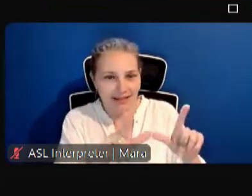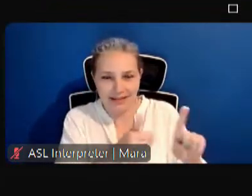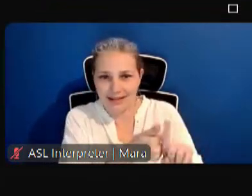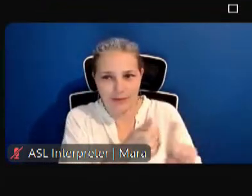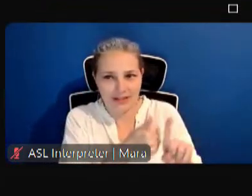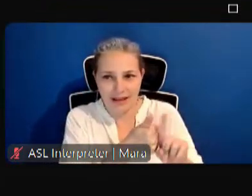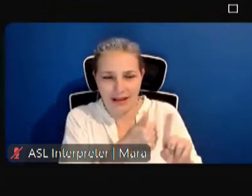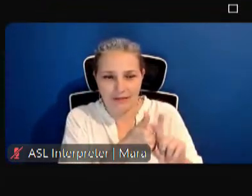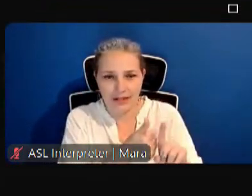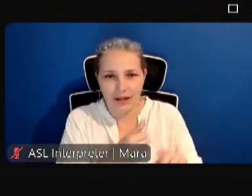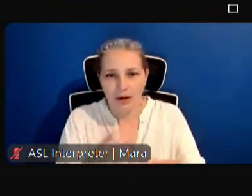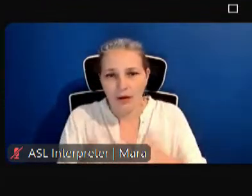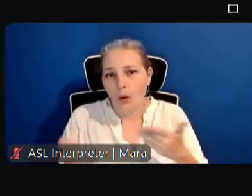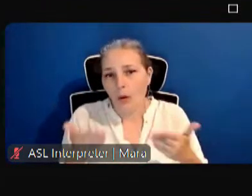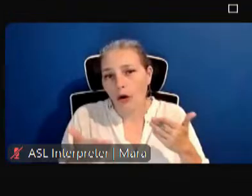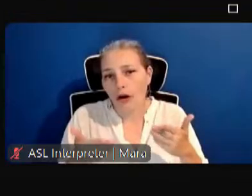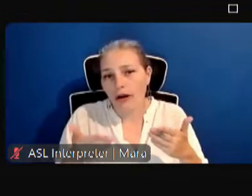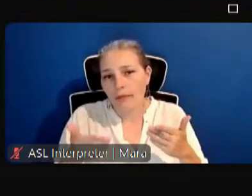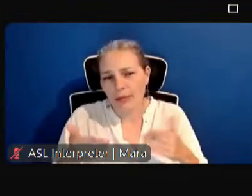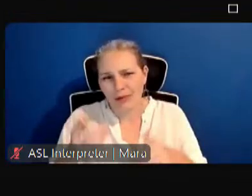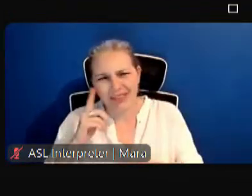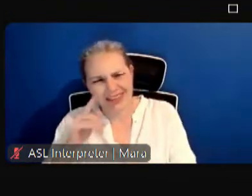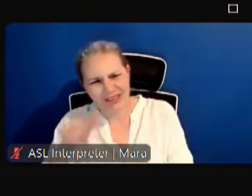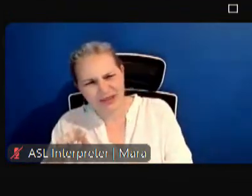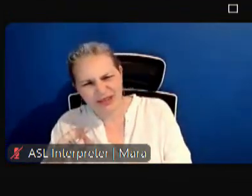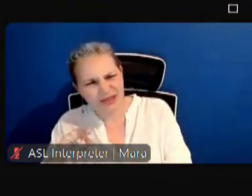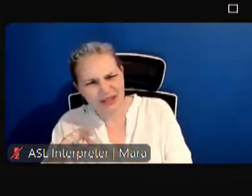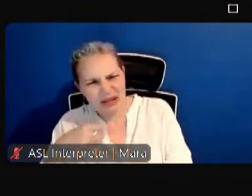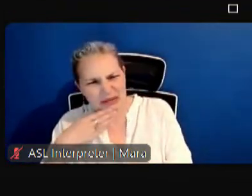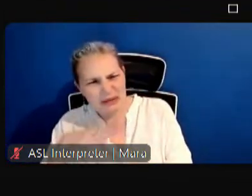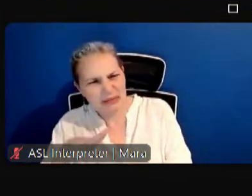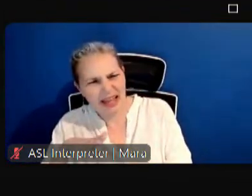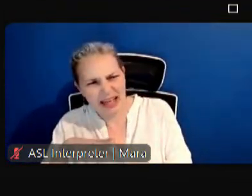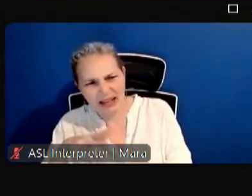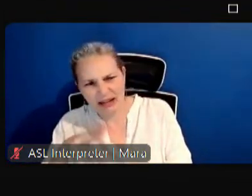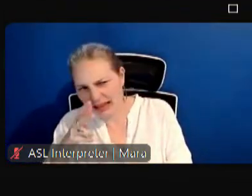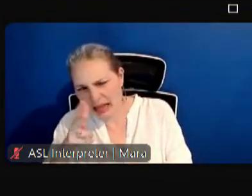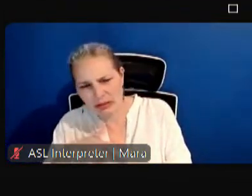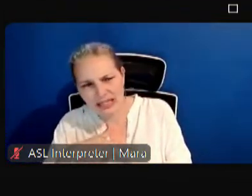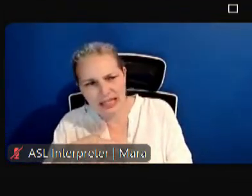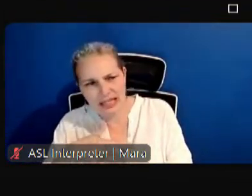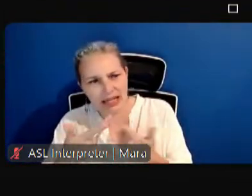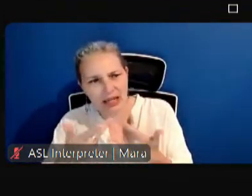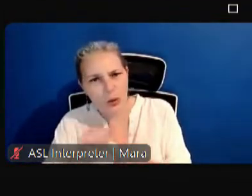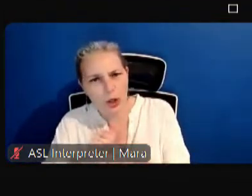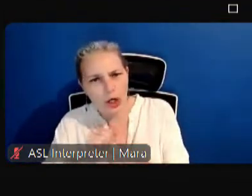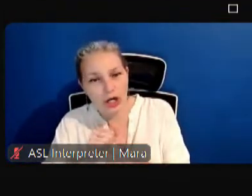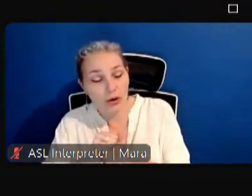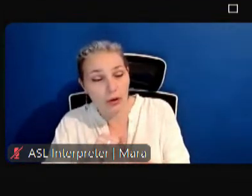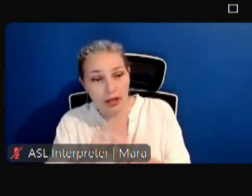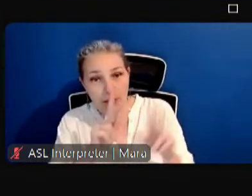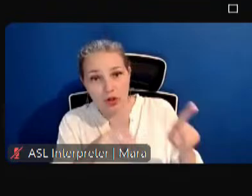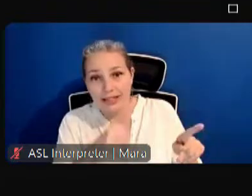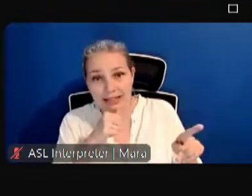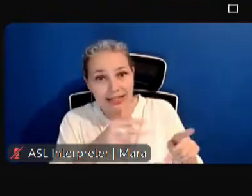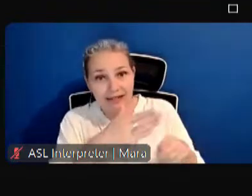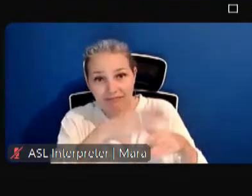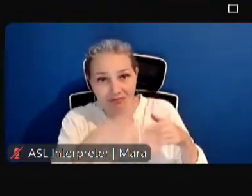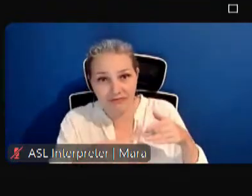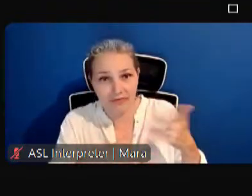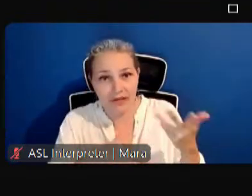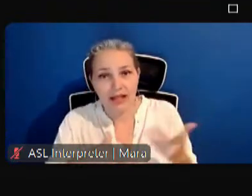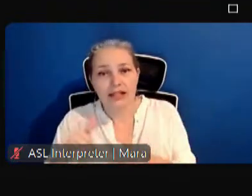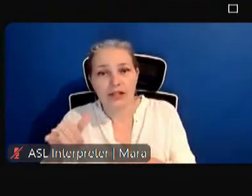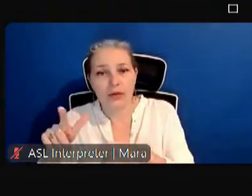have a perception that the work was poor or maybe it was incomplete. The Contractor State License Board does accept complaints